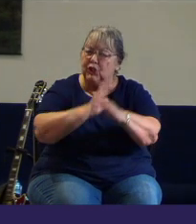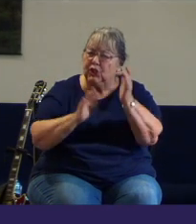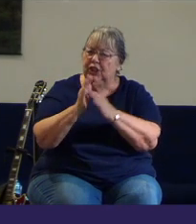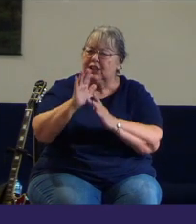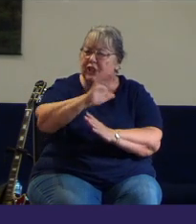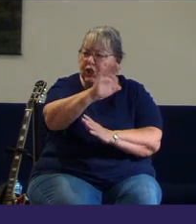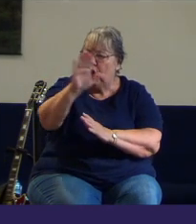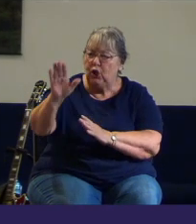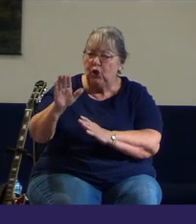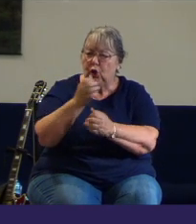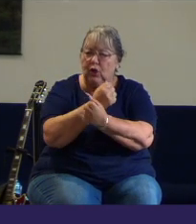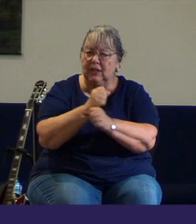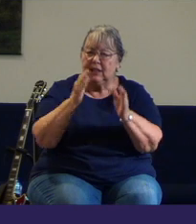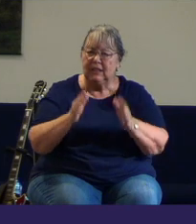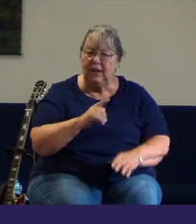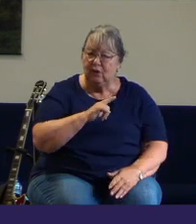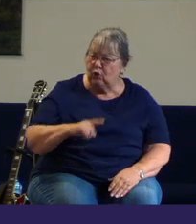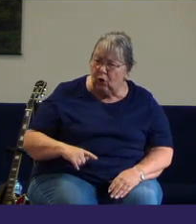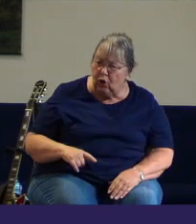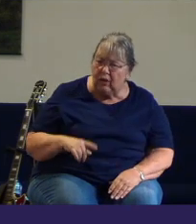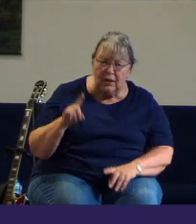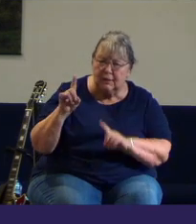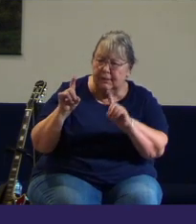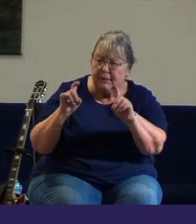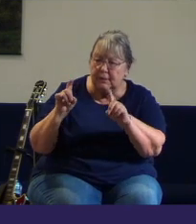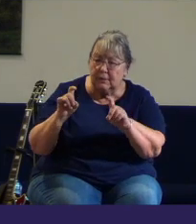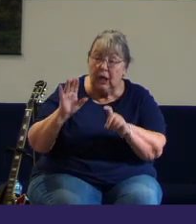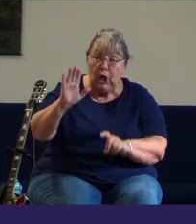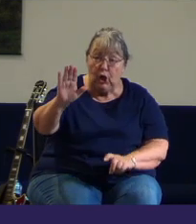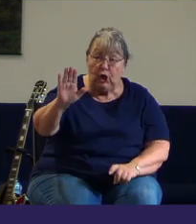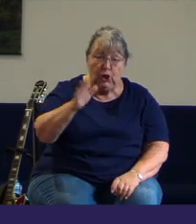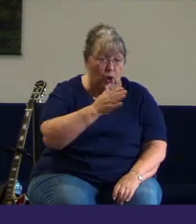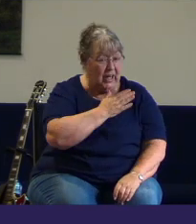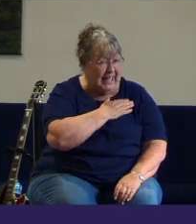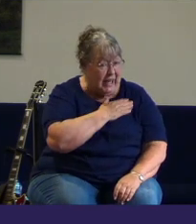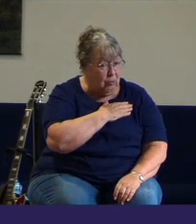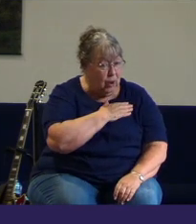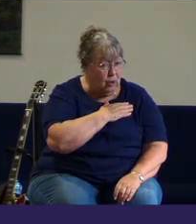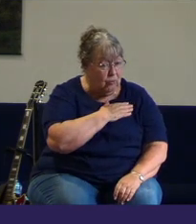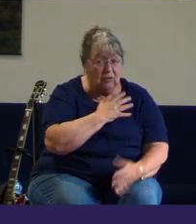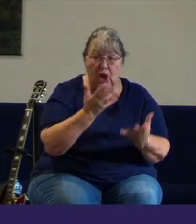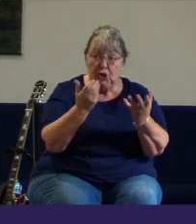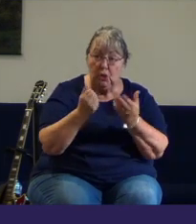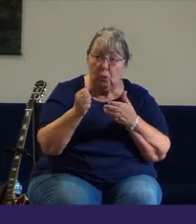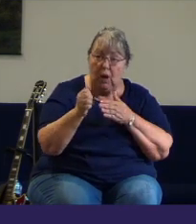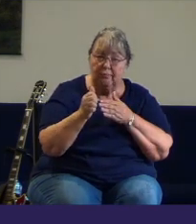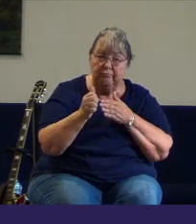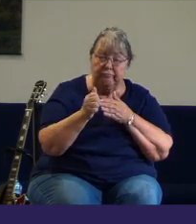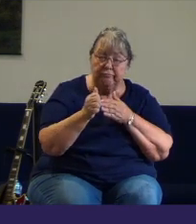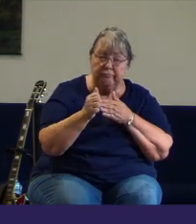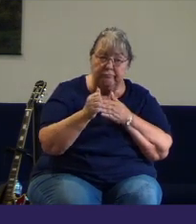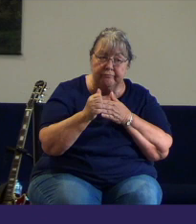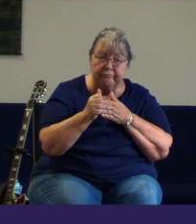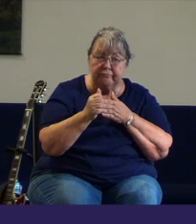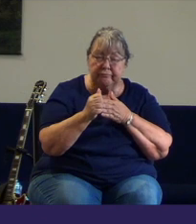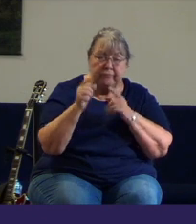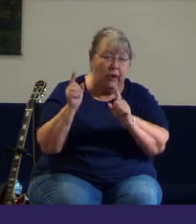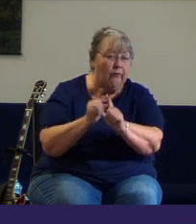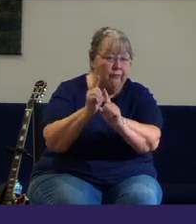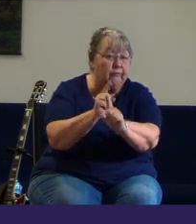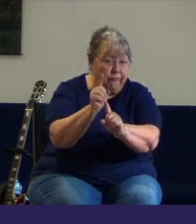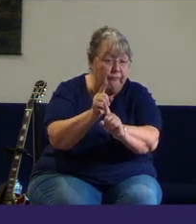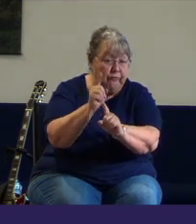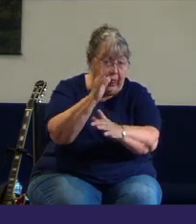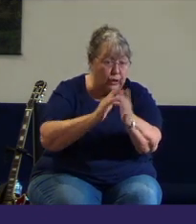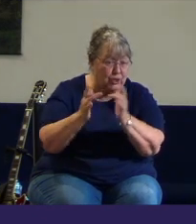Lord? Is he your hero? Is he the one you want to follow? Our world is filled with empty